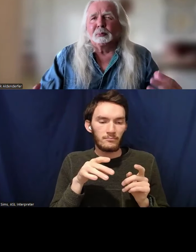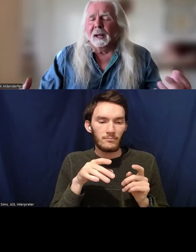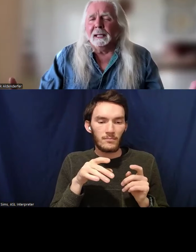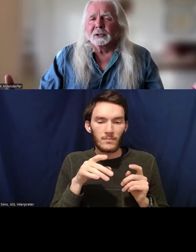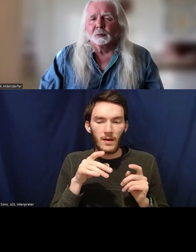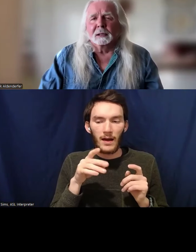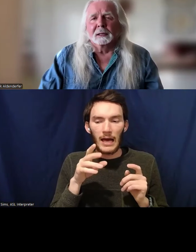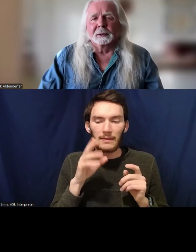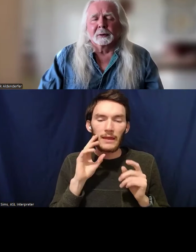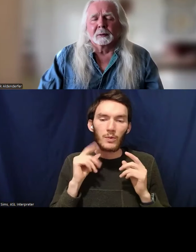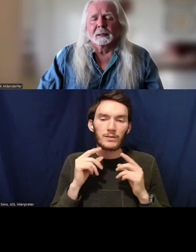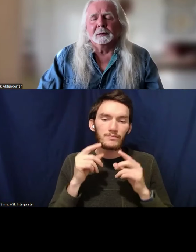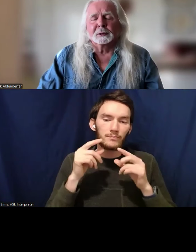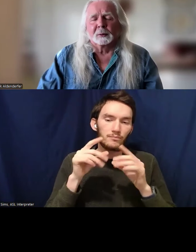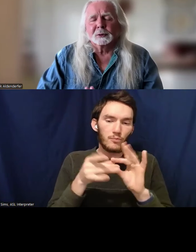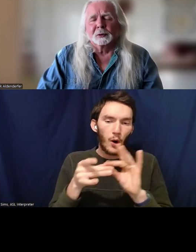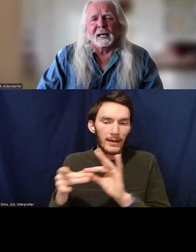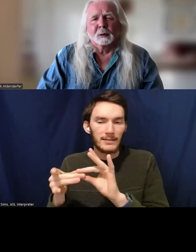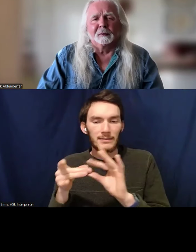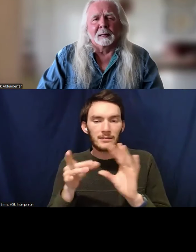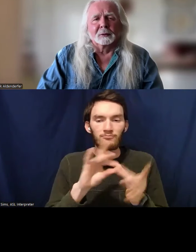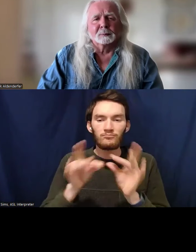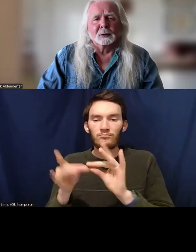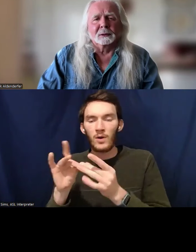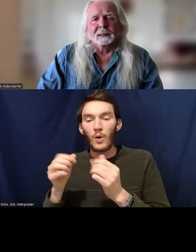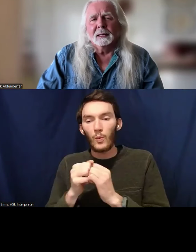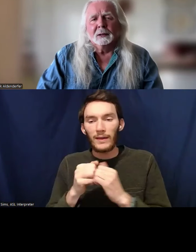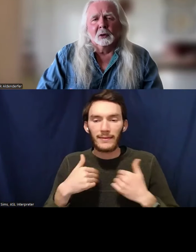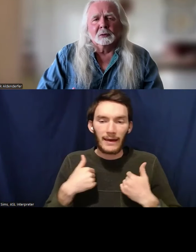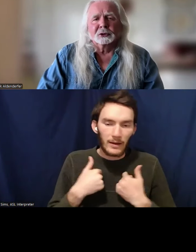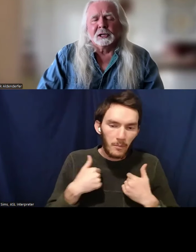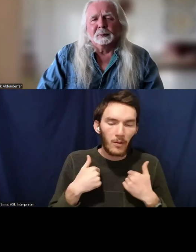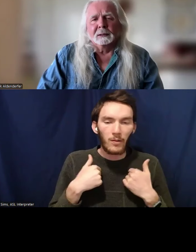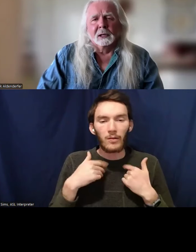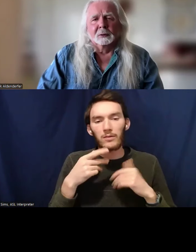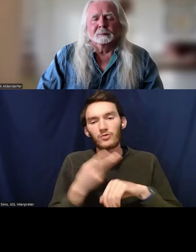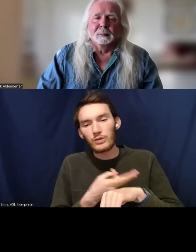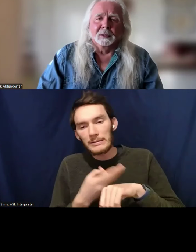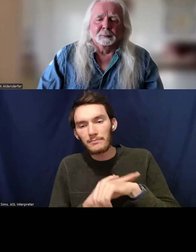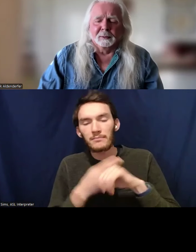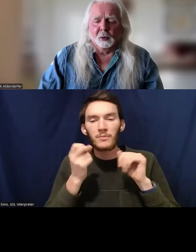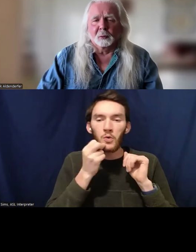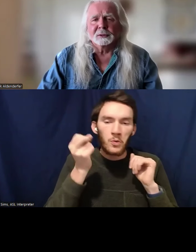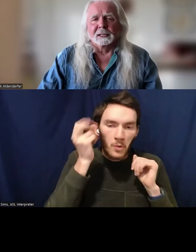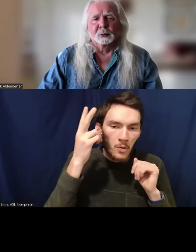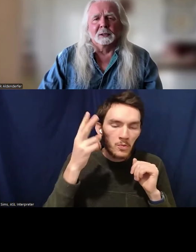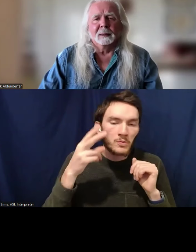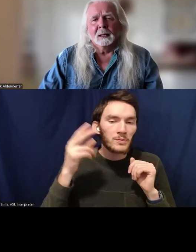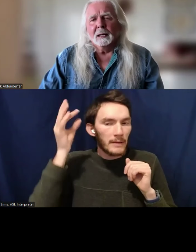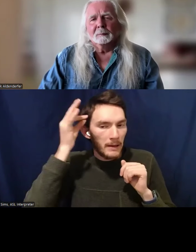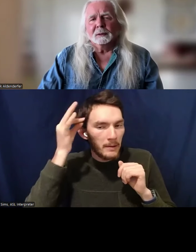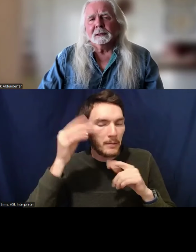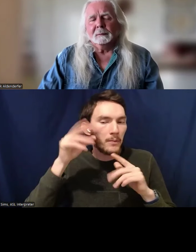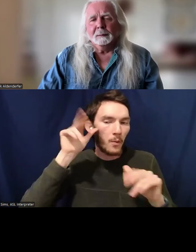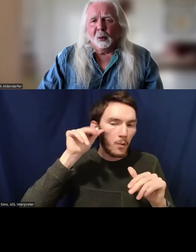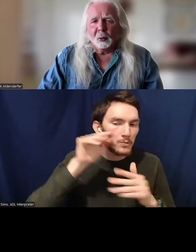in braids of one kind or another, interspersed with animal fibers, mostly local sheep and goat, maybe a little bit of horse as well.